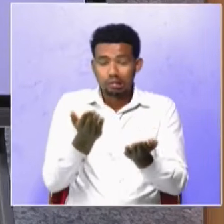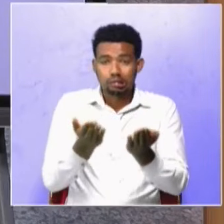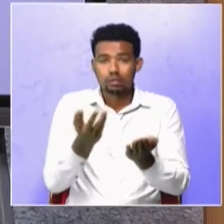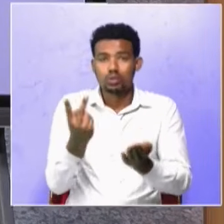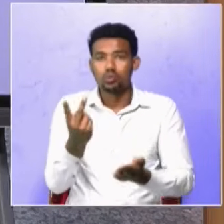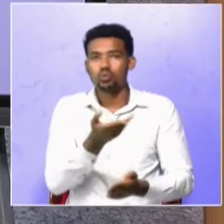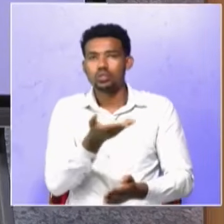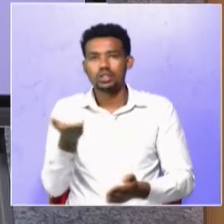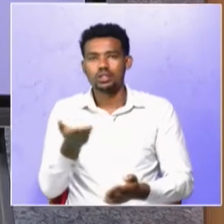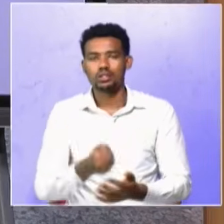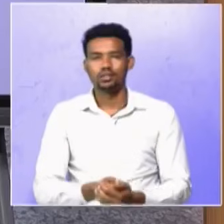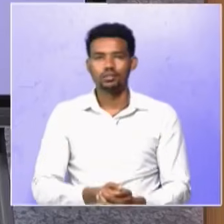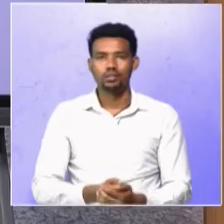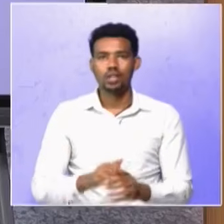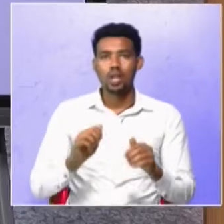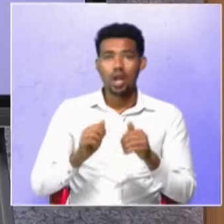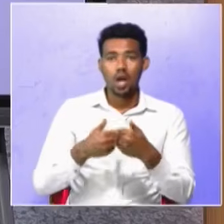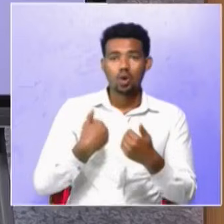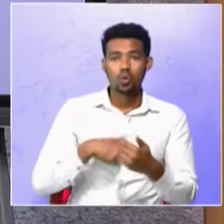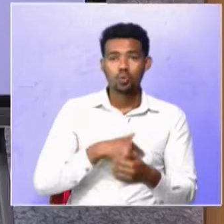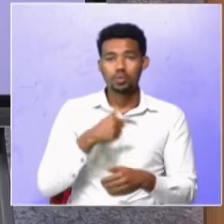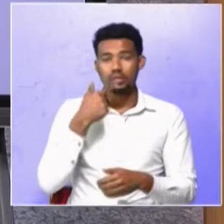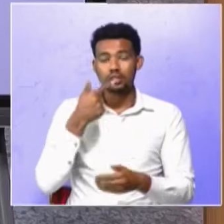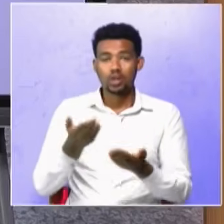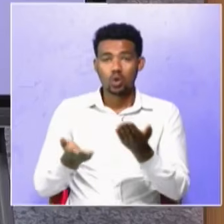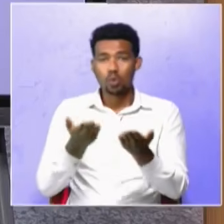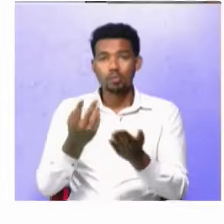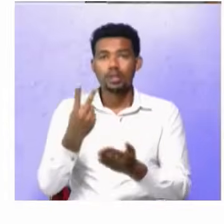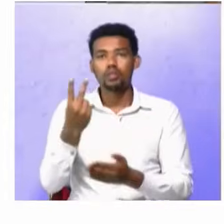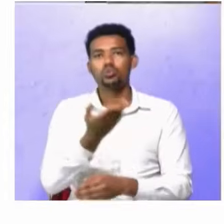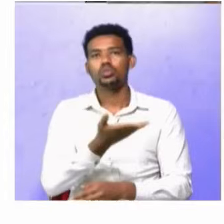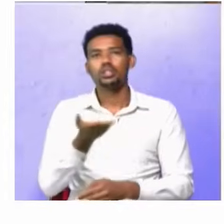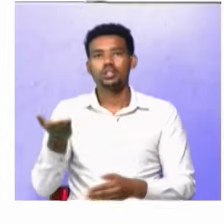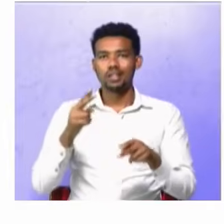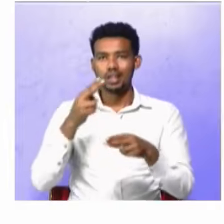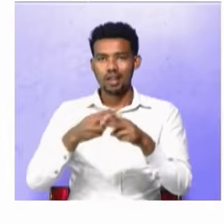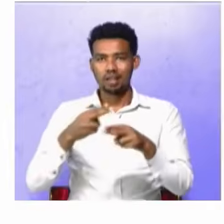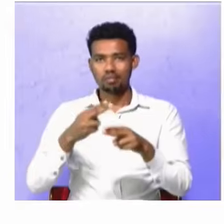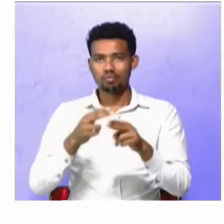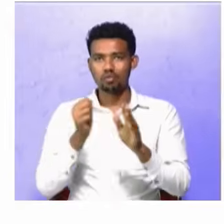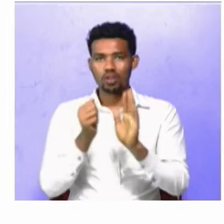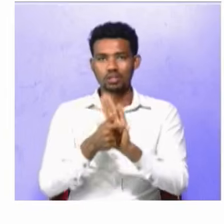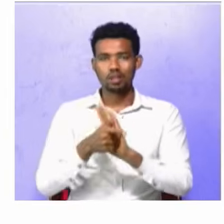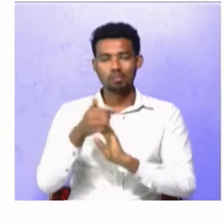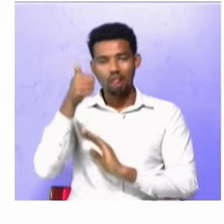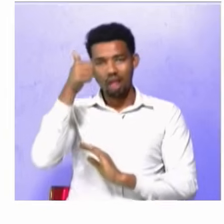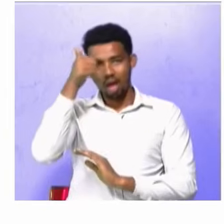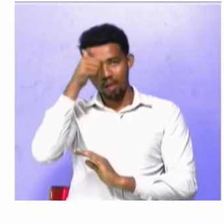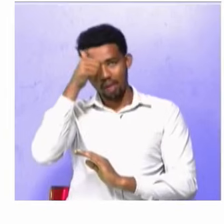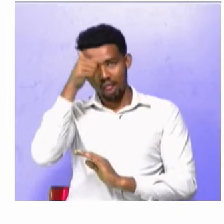two things. How we are saying? Comparing two things. Abel